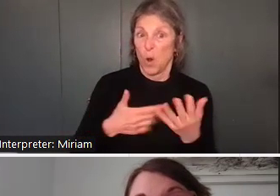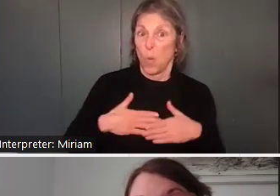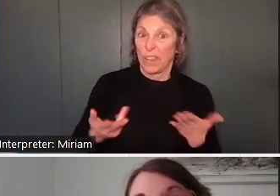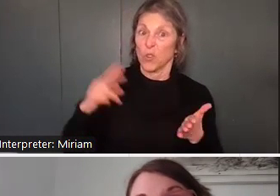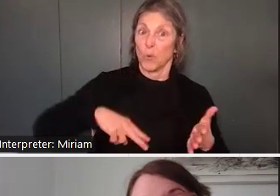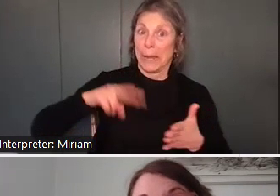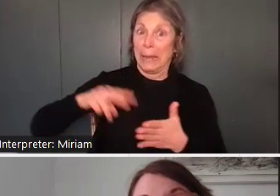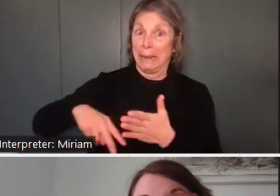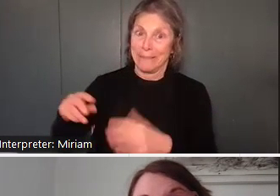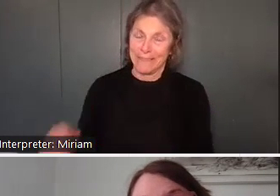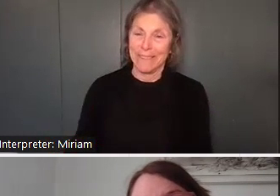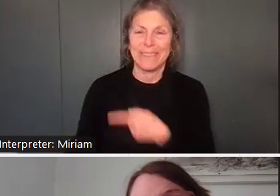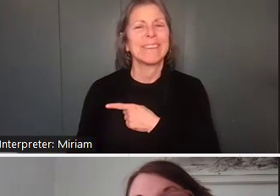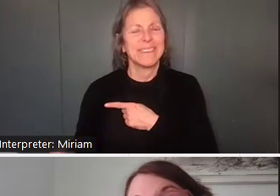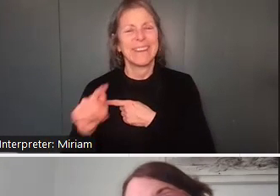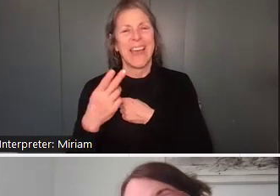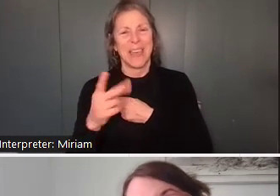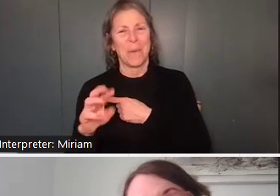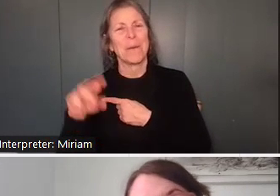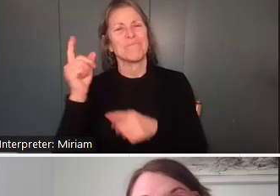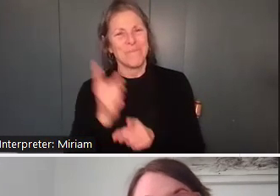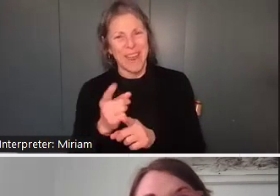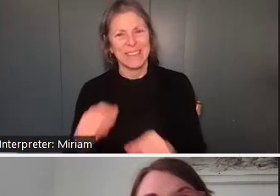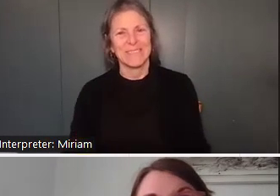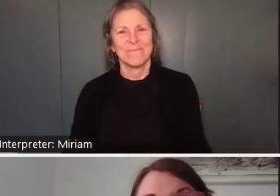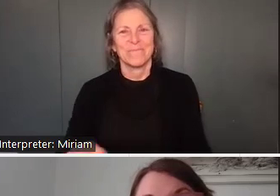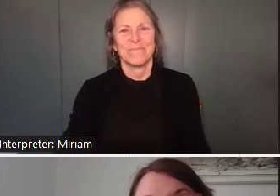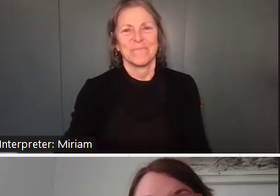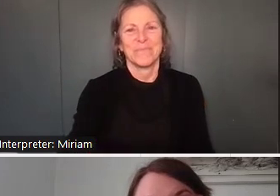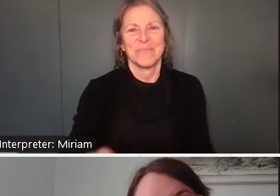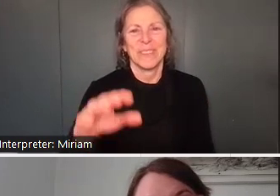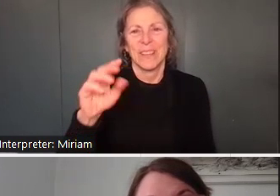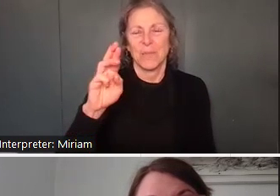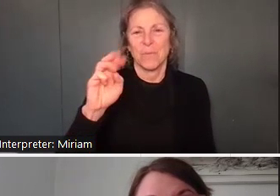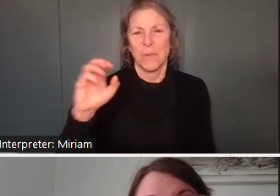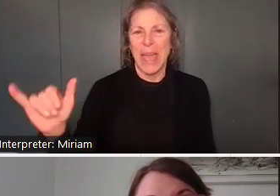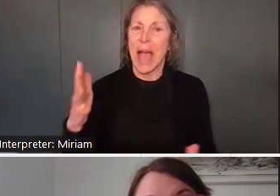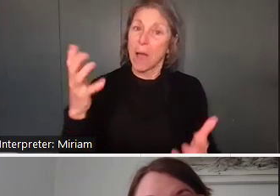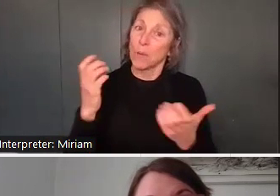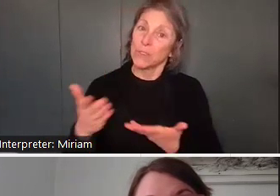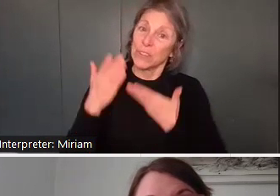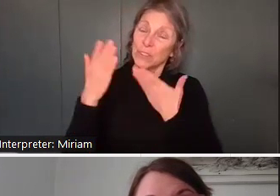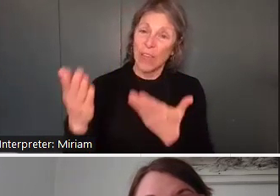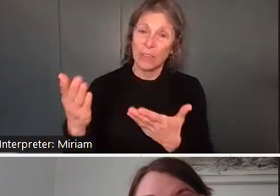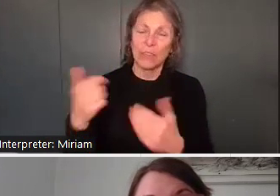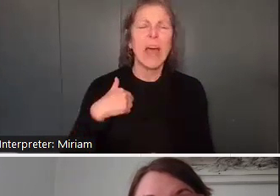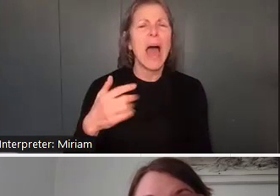always say. That's a big. I actually was going to suggest because I